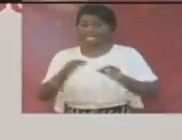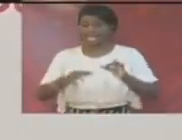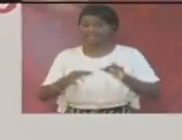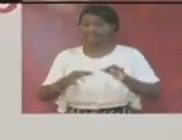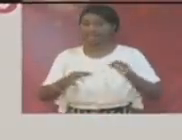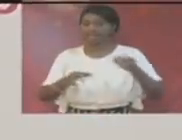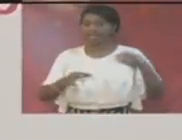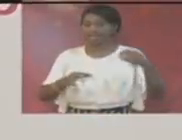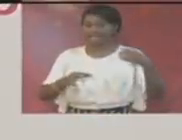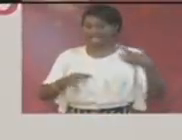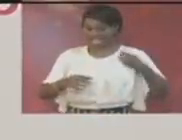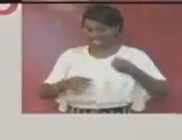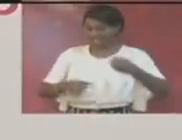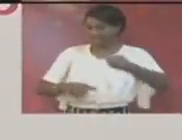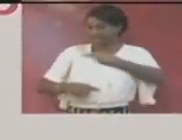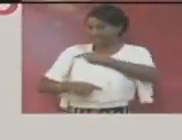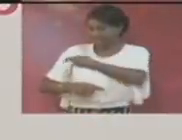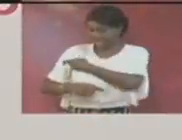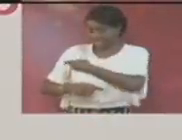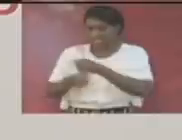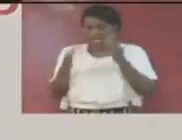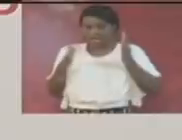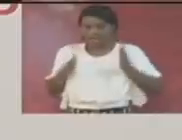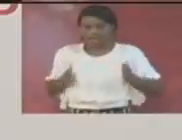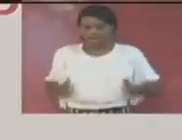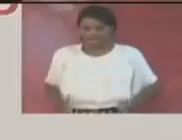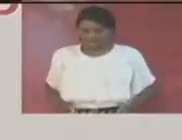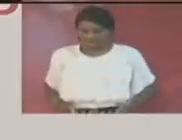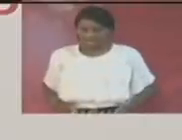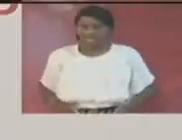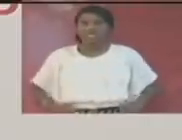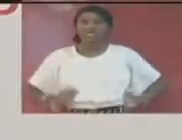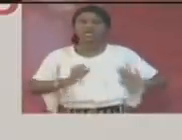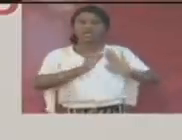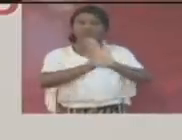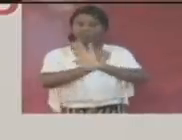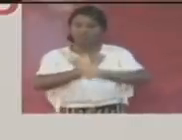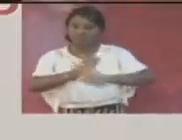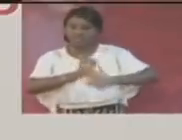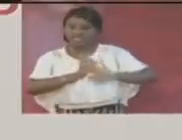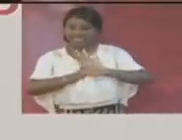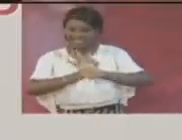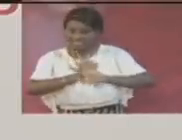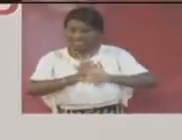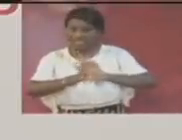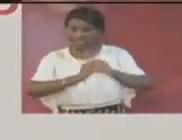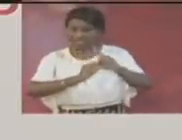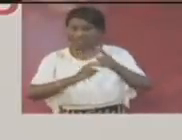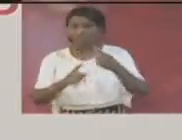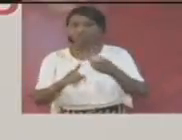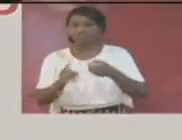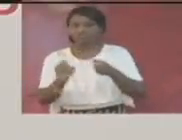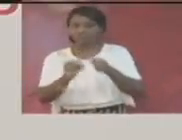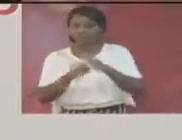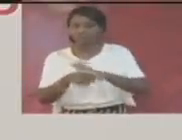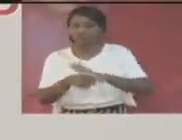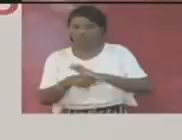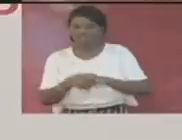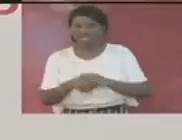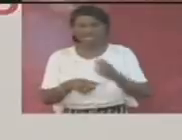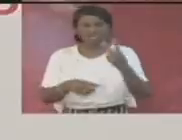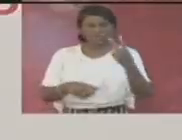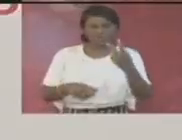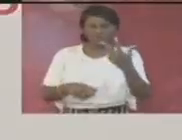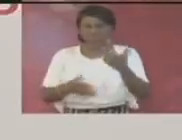of having a vaccine is to produce antibodies which present themselves in your body thereafter, 2 to 3 weeks